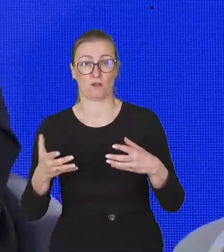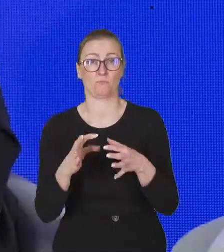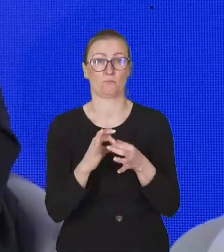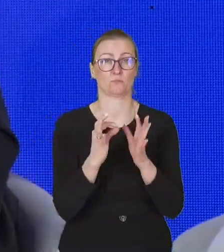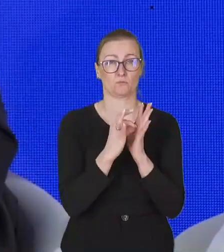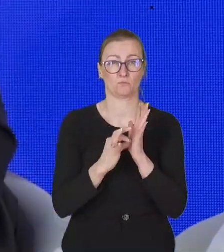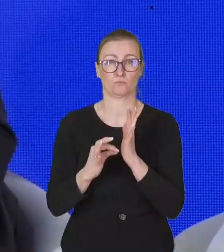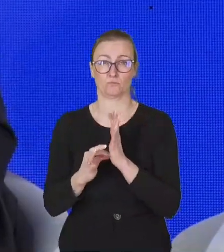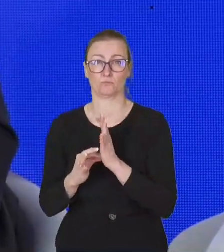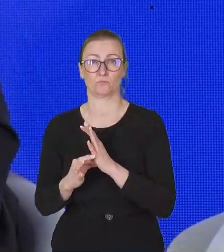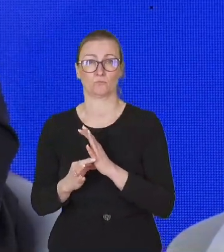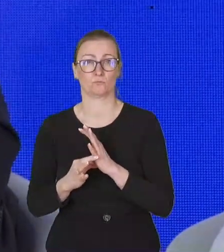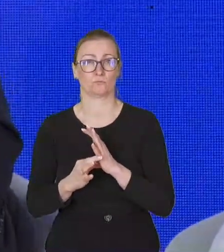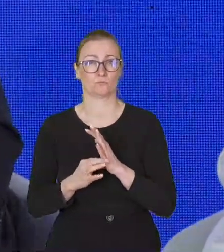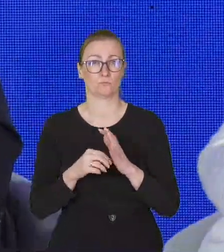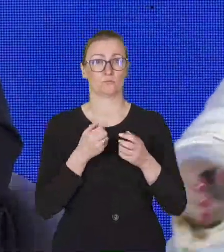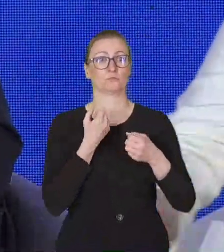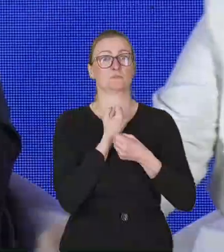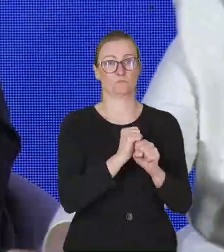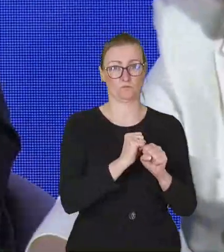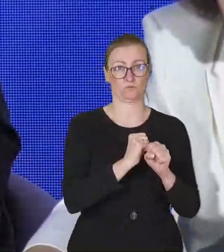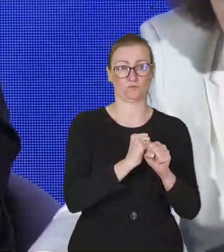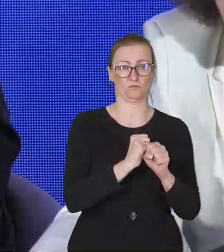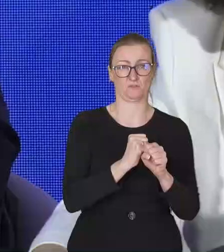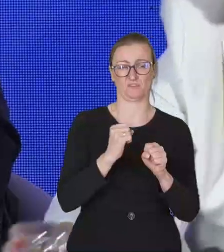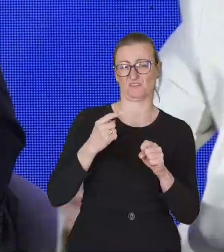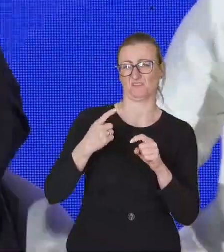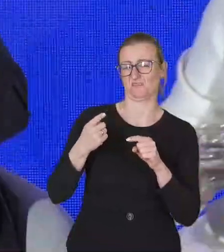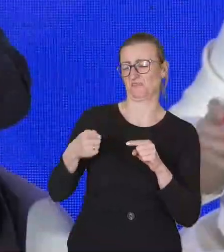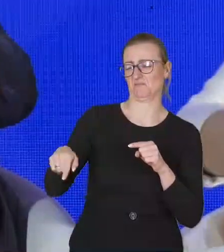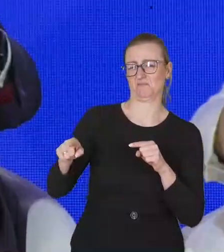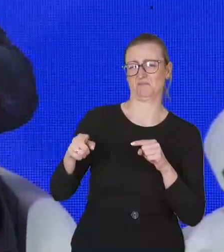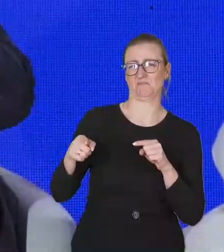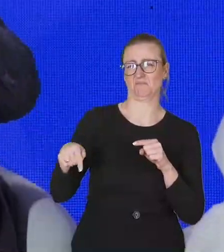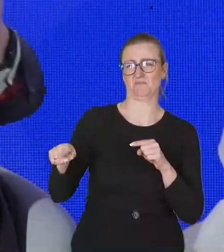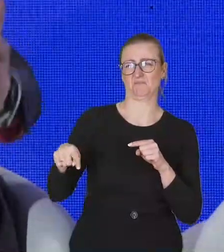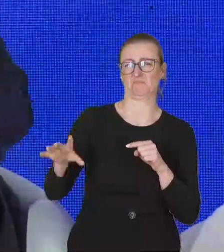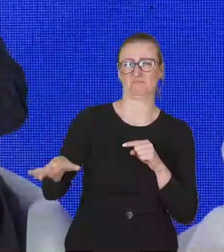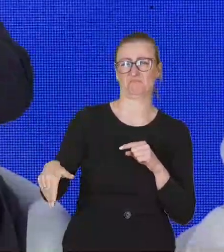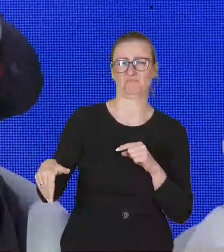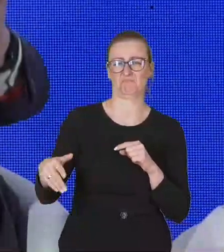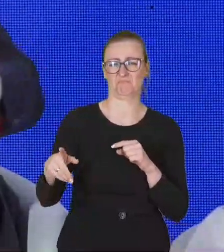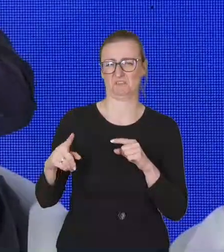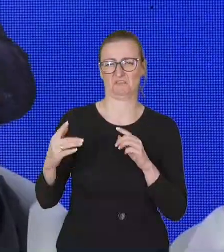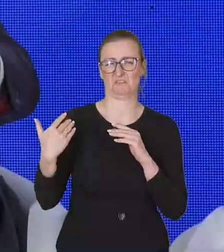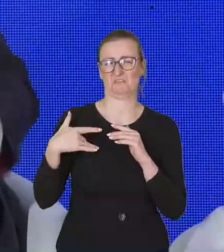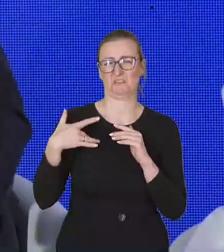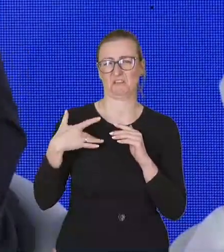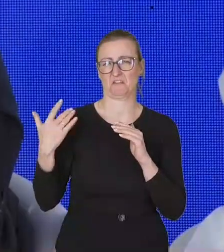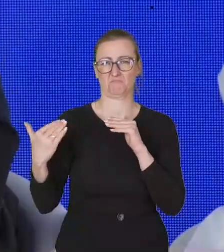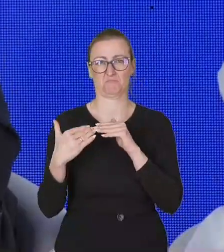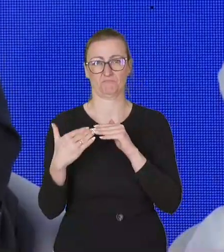other industry. So here it is possible to fund and to